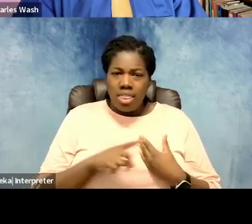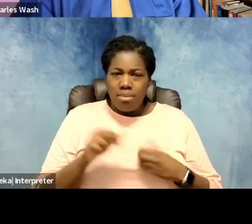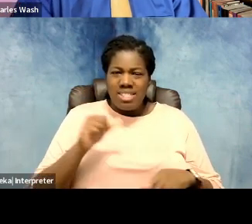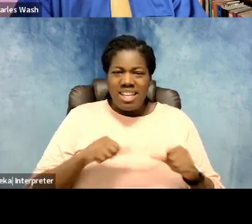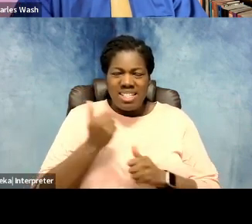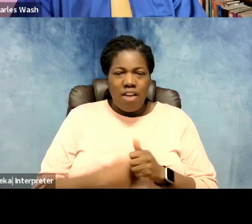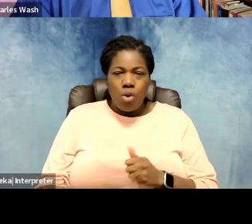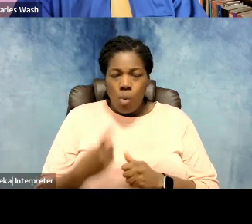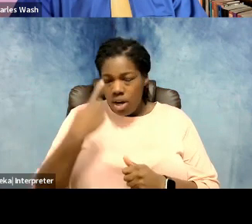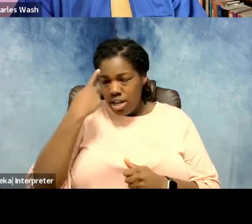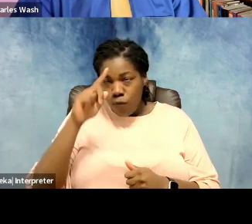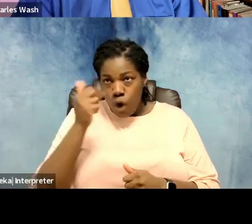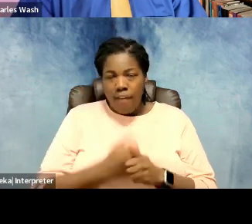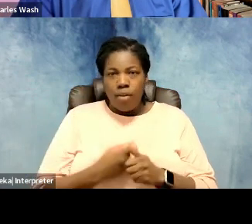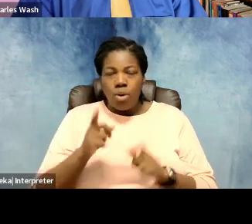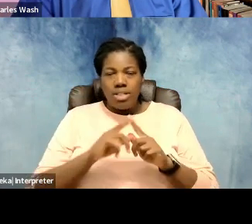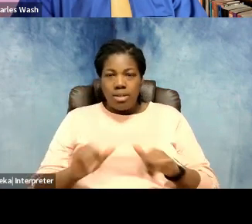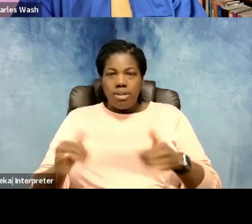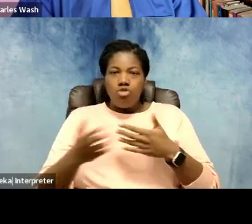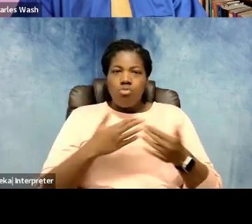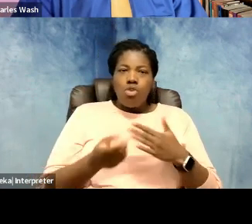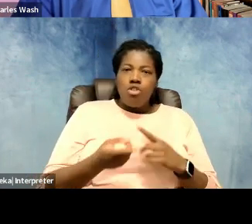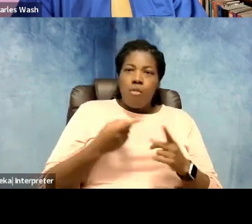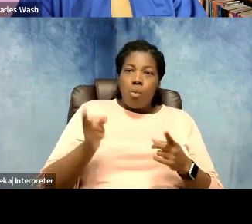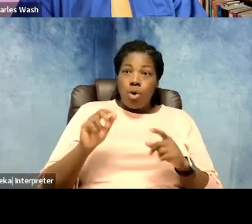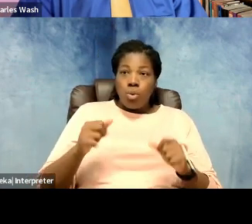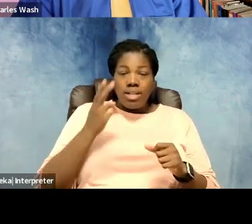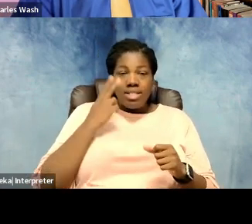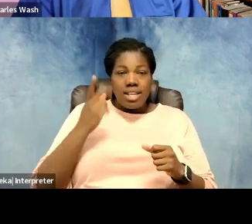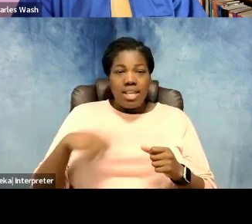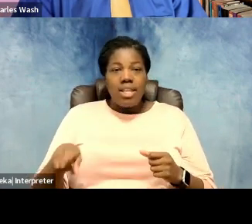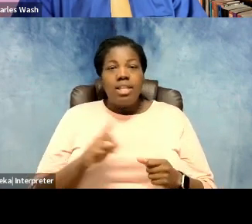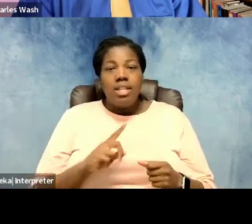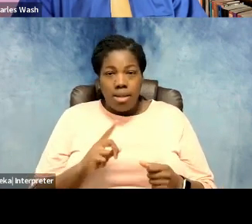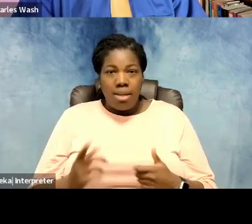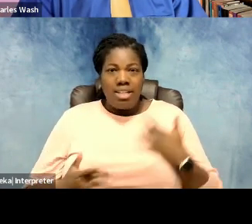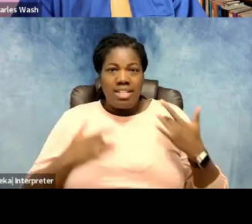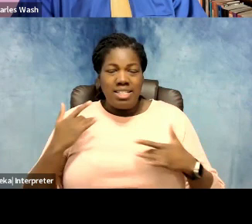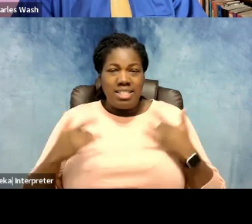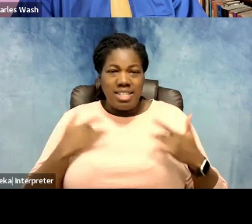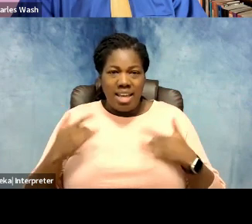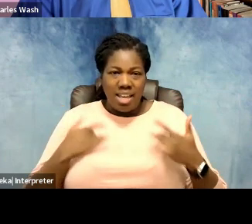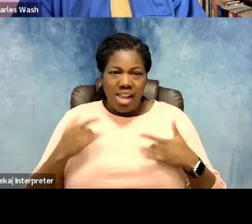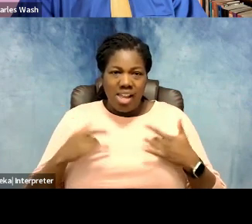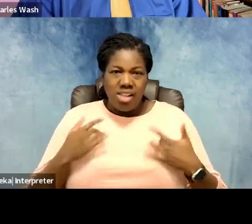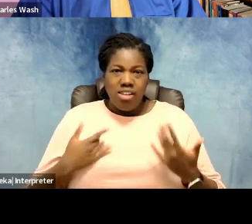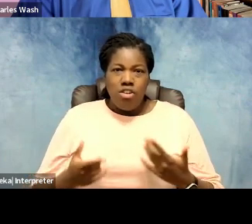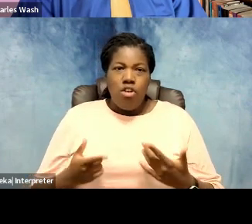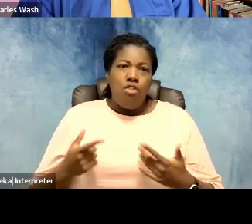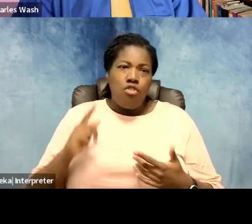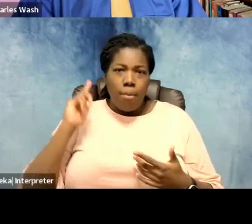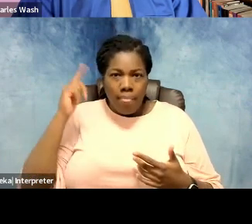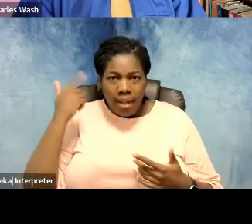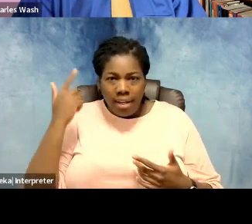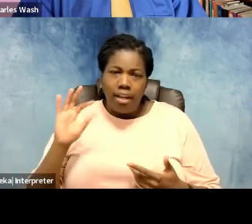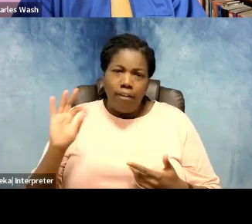and for everyone, regardless of where you're from. You can kind of see them literally getting excited, even from London to